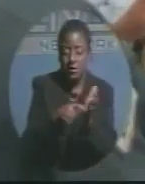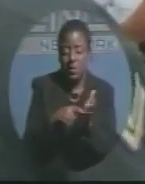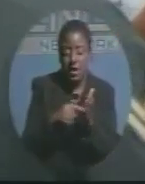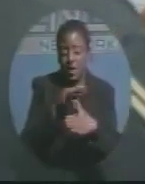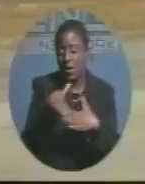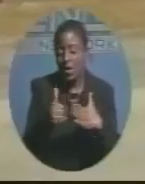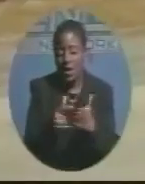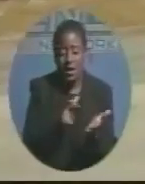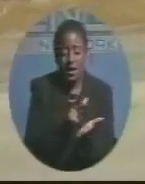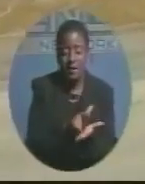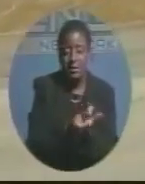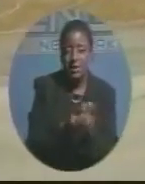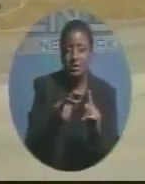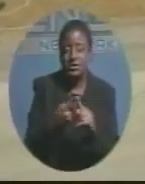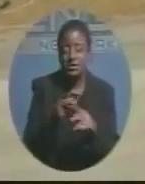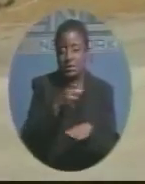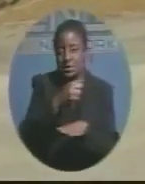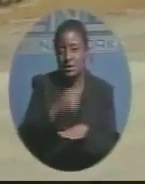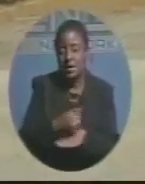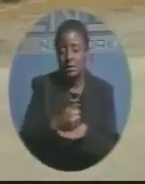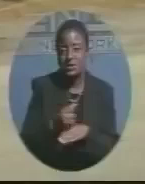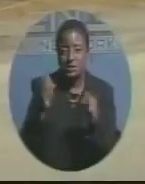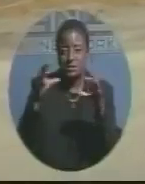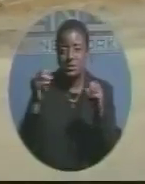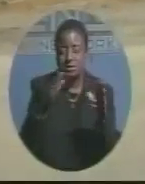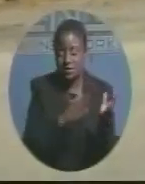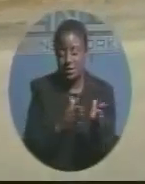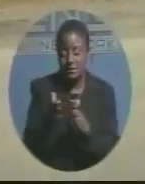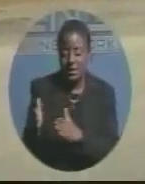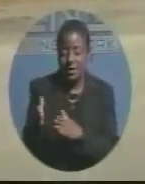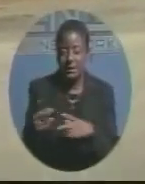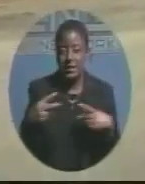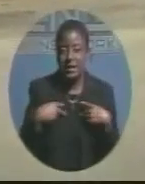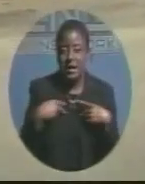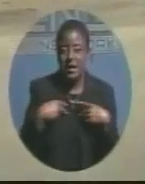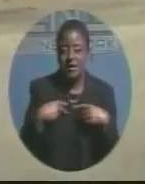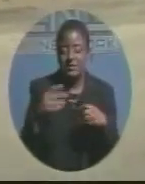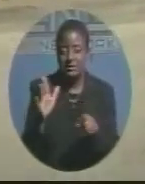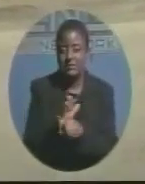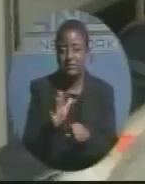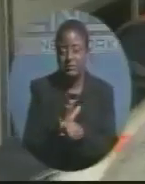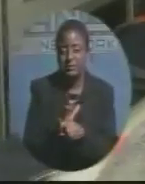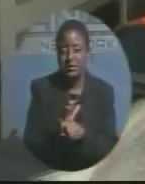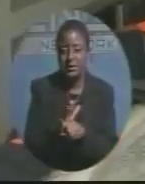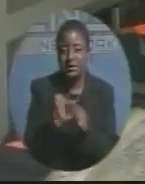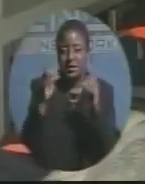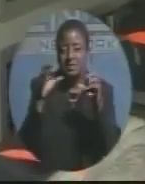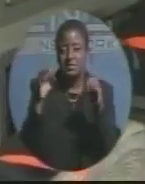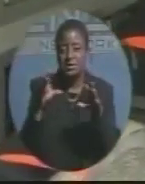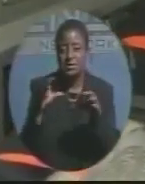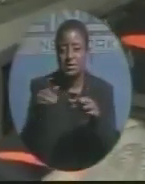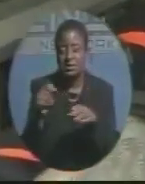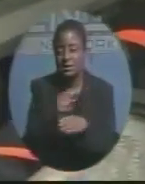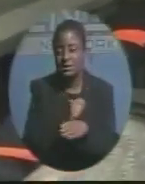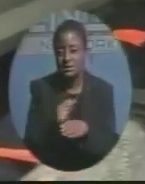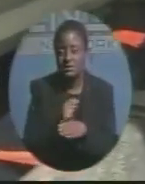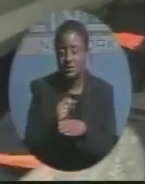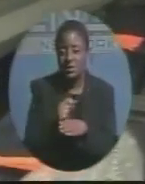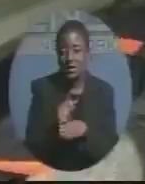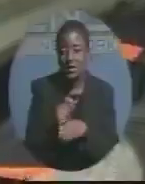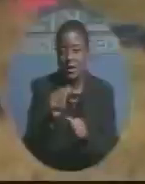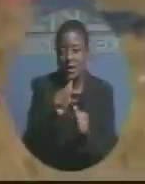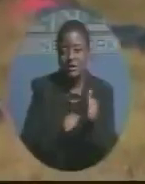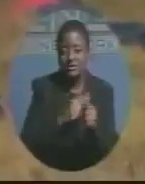also requires the plan to be tested by conducting a full-scale emergency exercise every 2 years. This is the 3rd